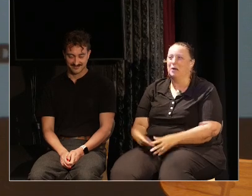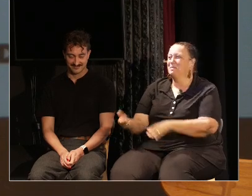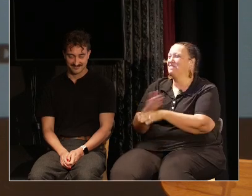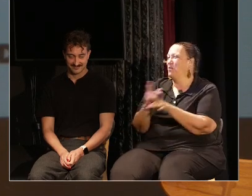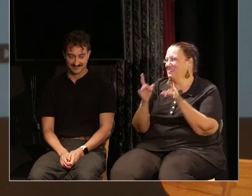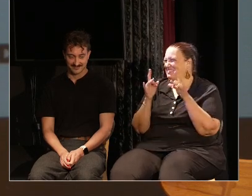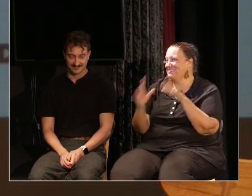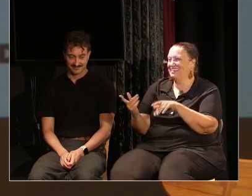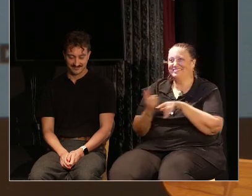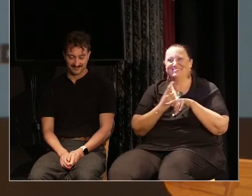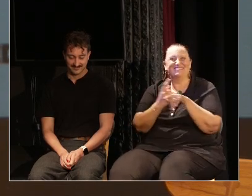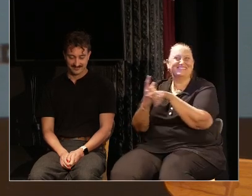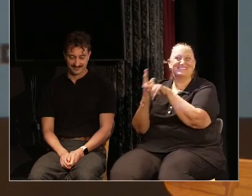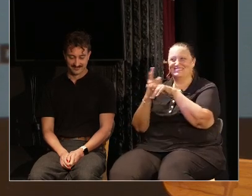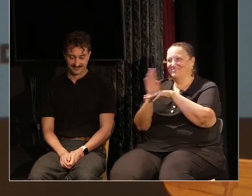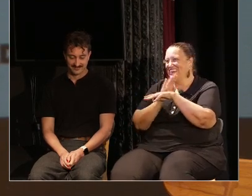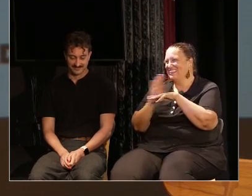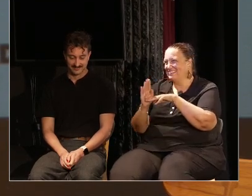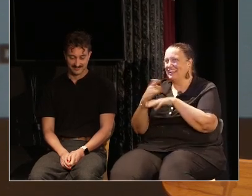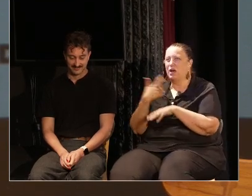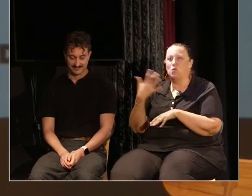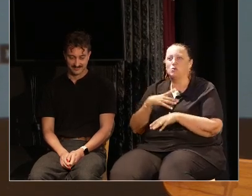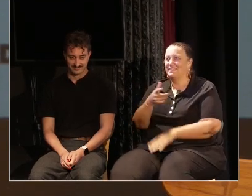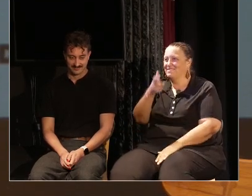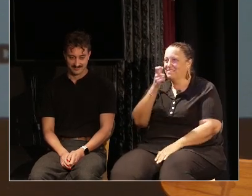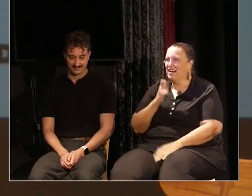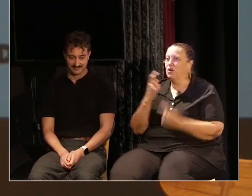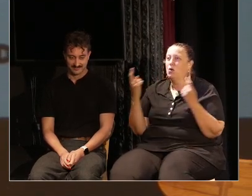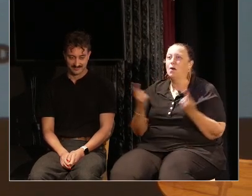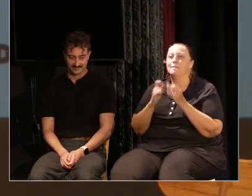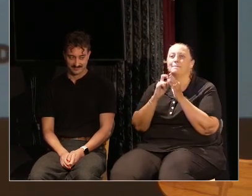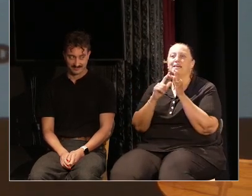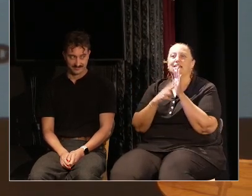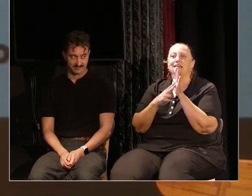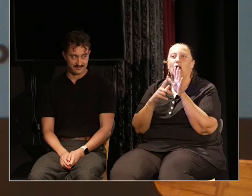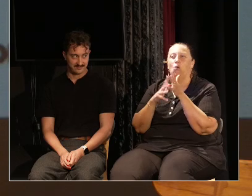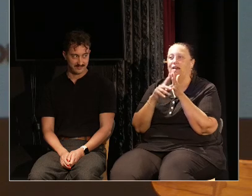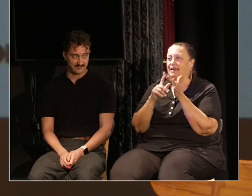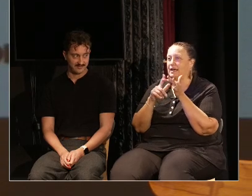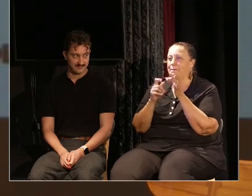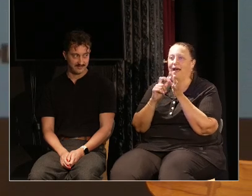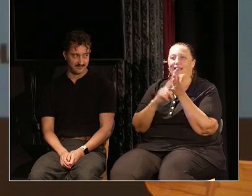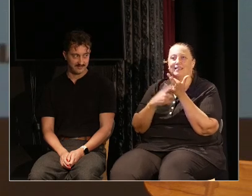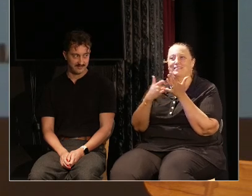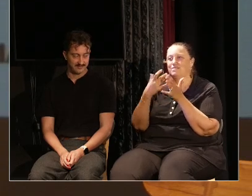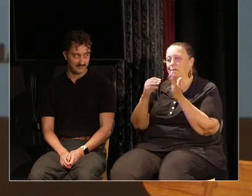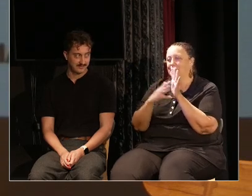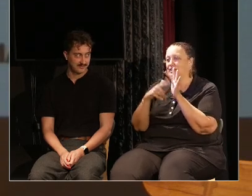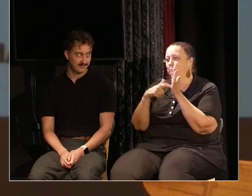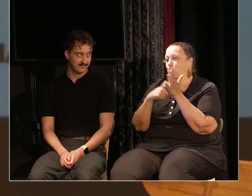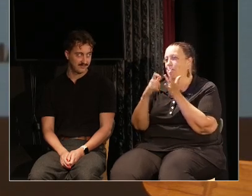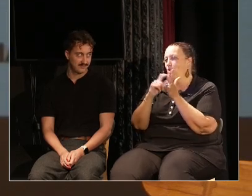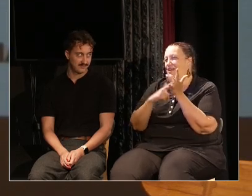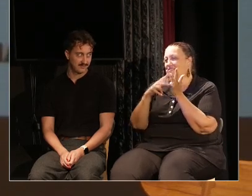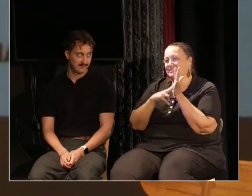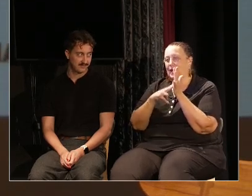we dive into their panellists, I would like to invite to the stage Binawee Bales from the Metropolitan Aboriginal Land Council to do a welcome